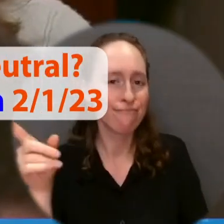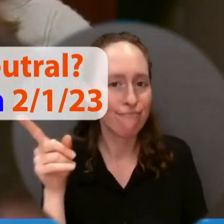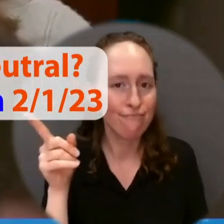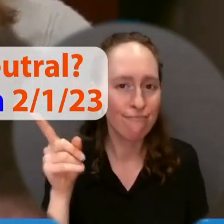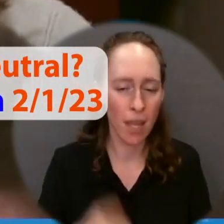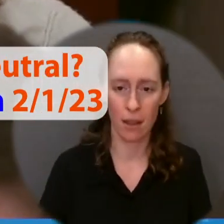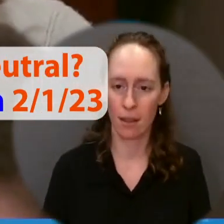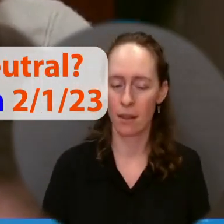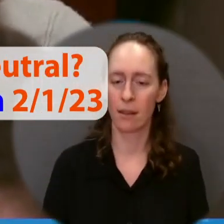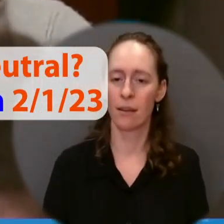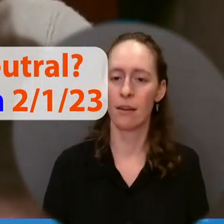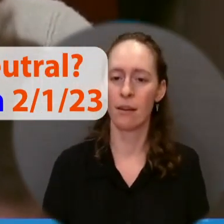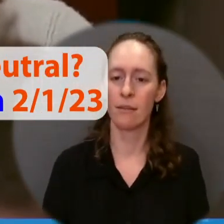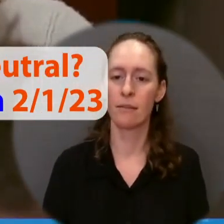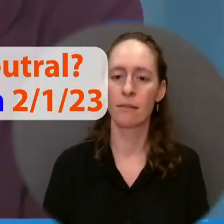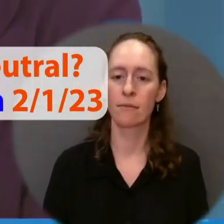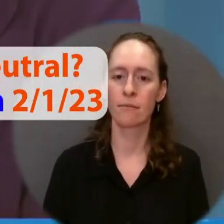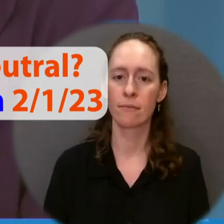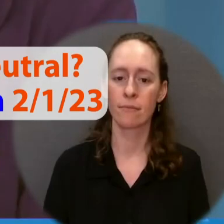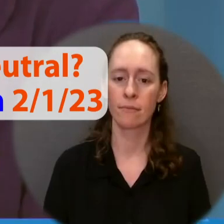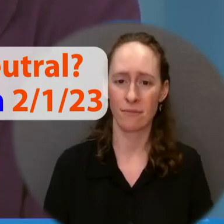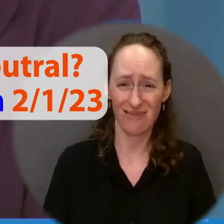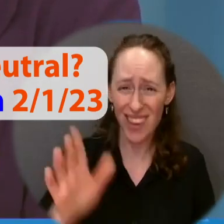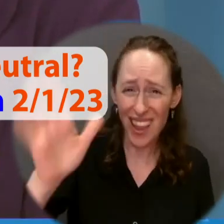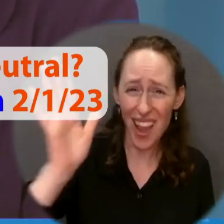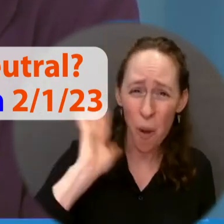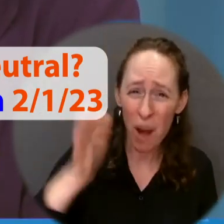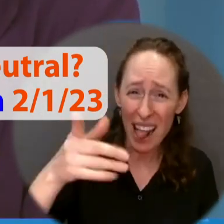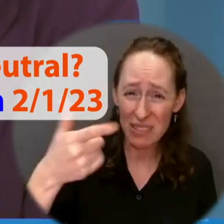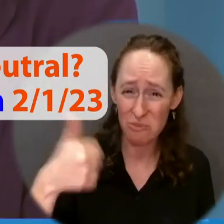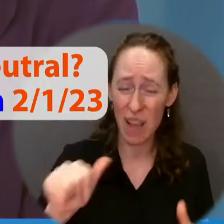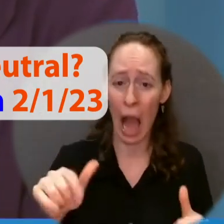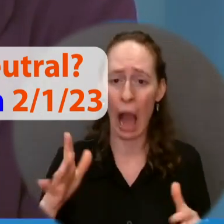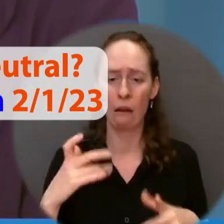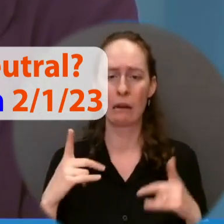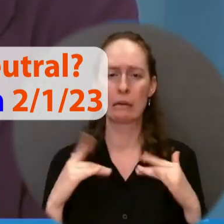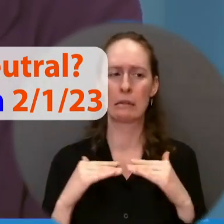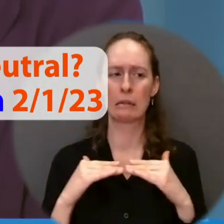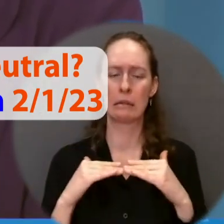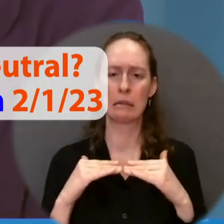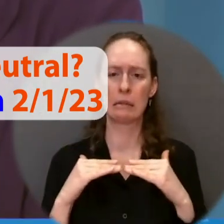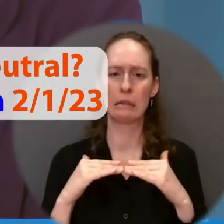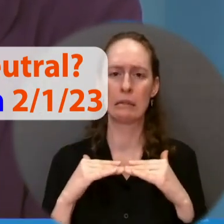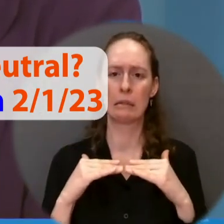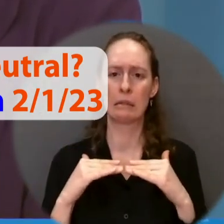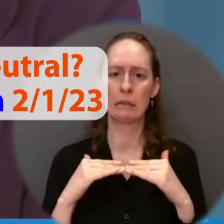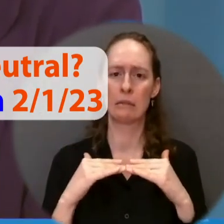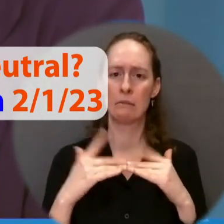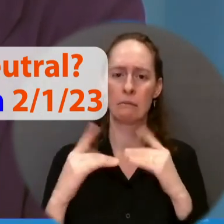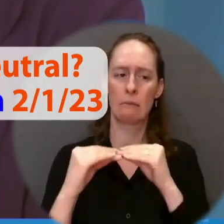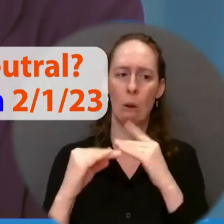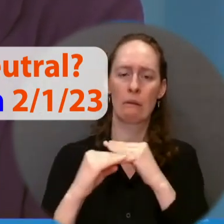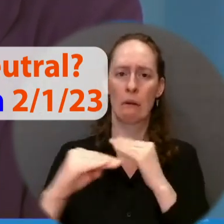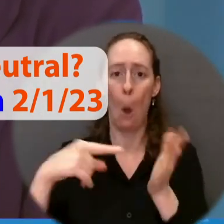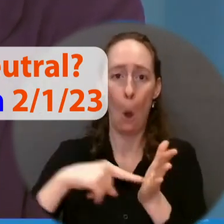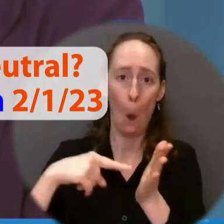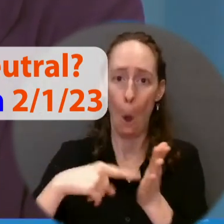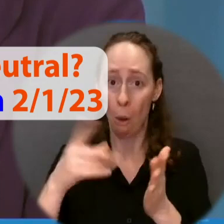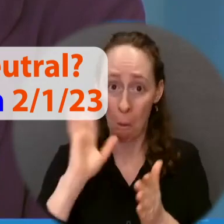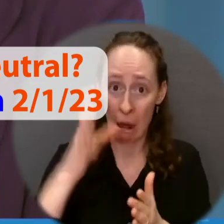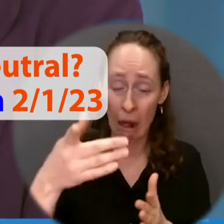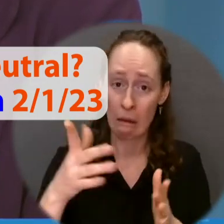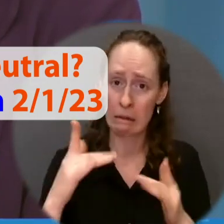neutral this year? Look, what I can say is the president is committed to dealing with lowering the deficit. He has a